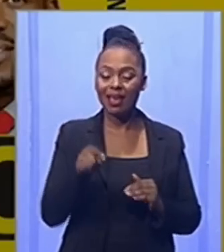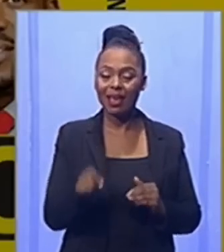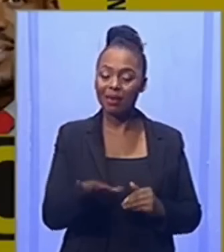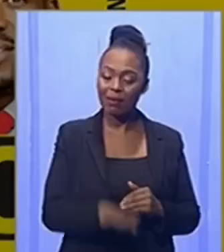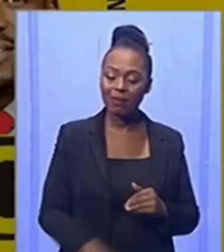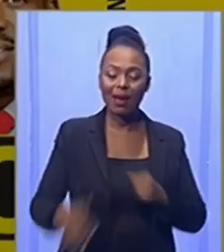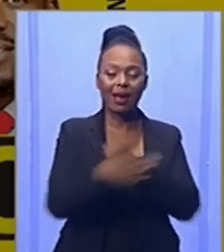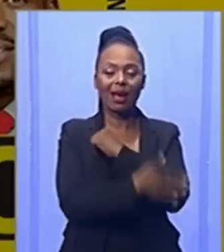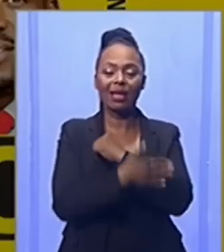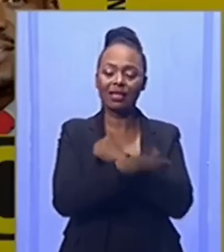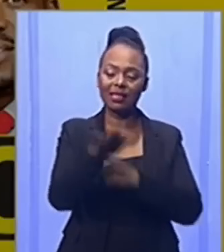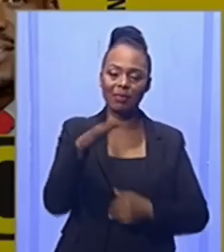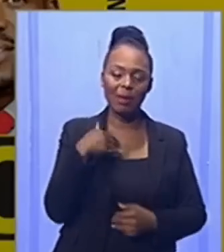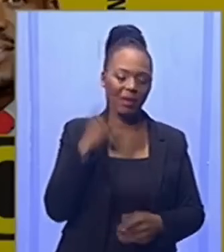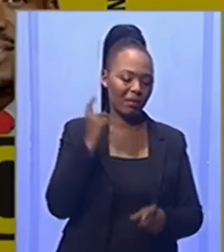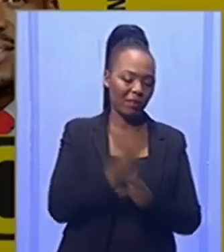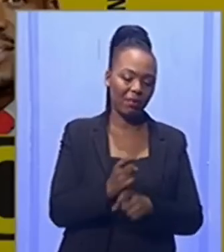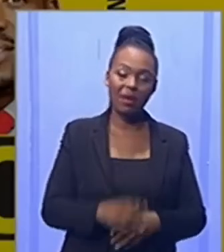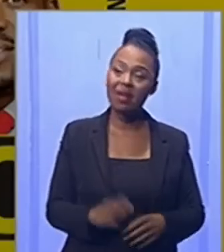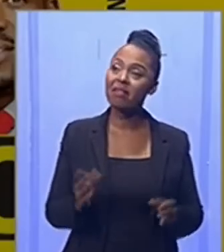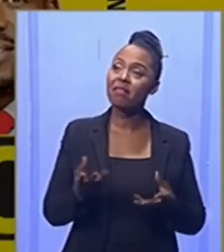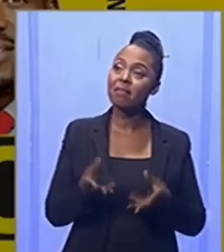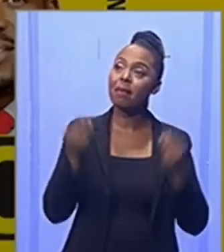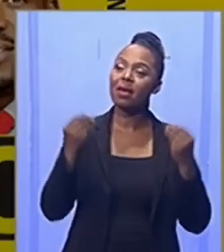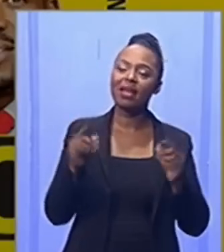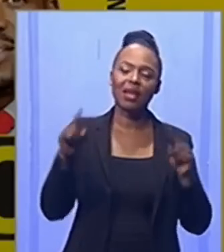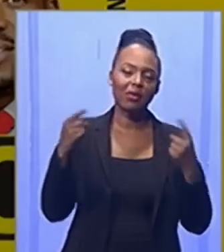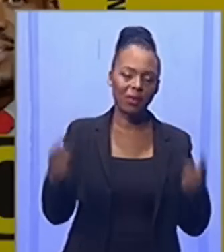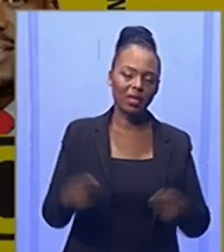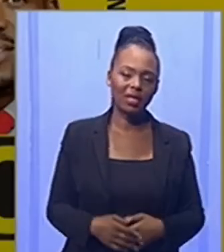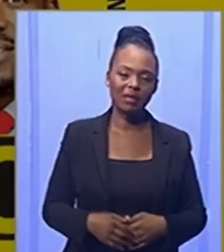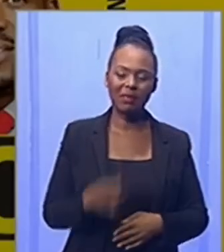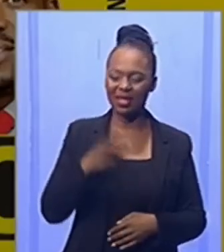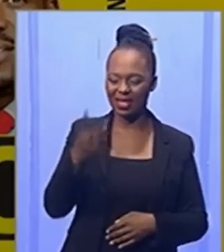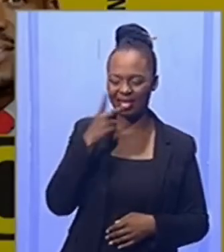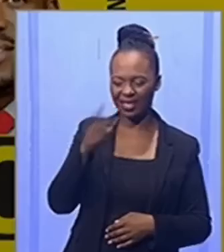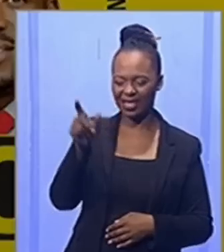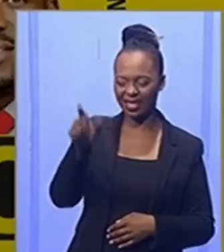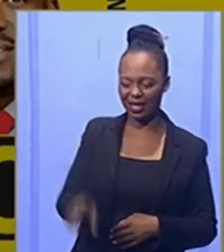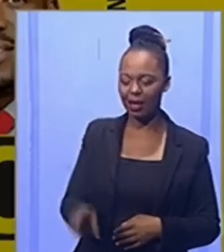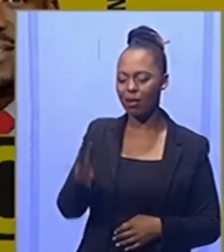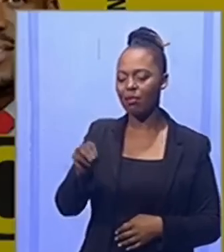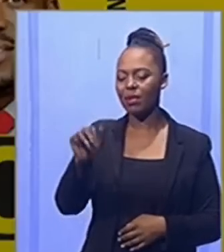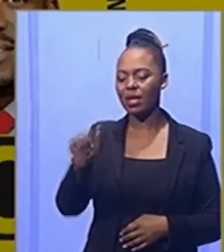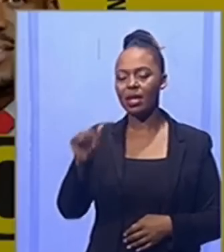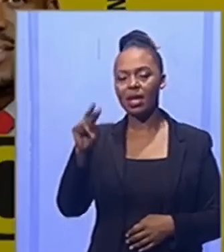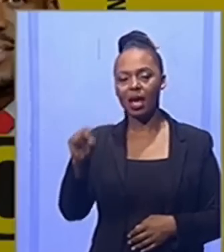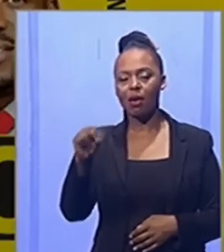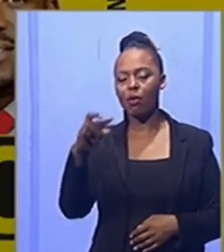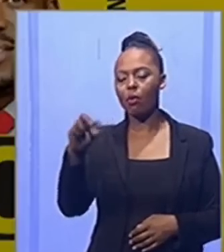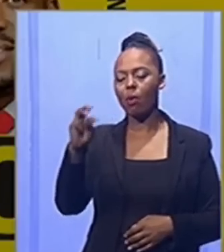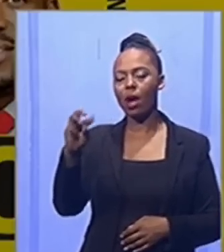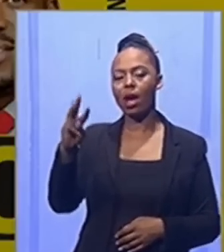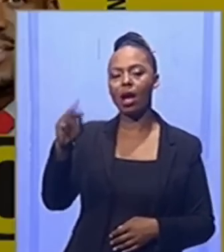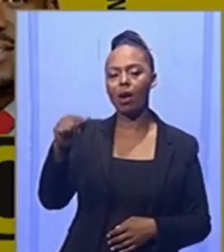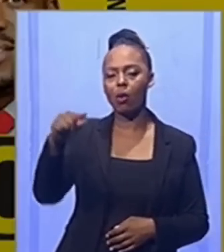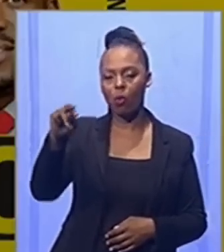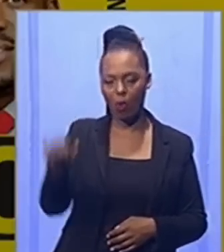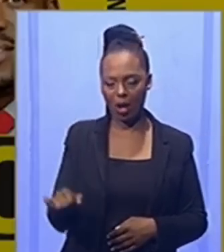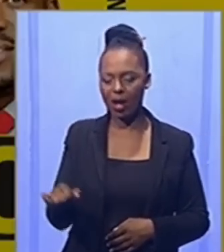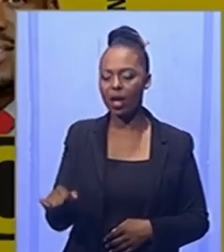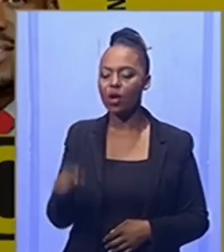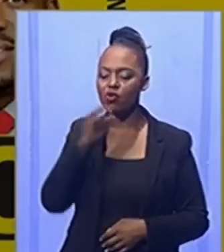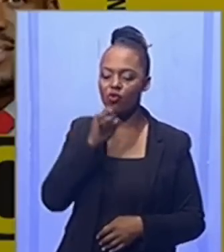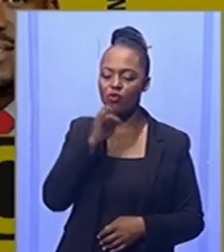Zimbabwe ke ana ke a latola ke bona Emmerson Mnangagwa a tobedisa mata a busho boshedi hore a gone ho